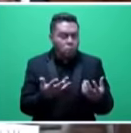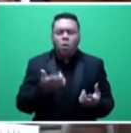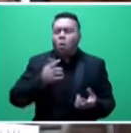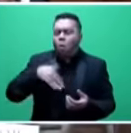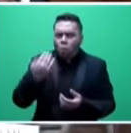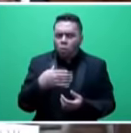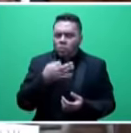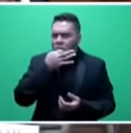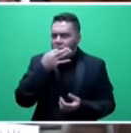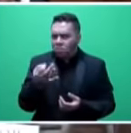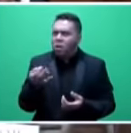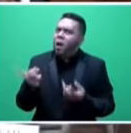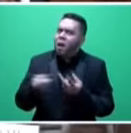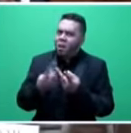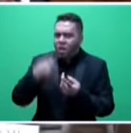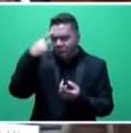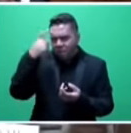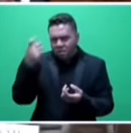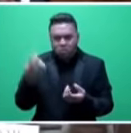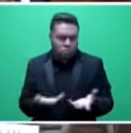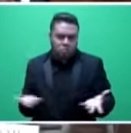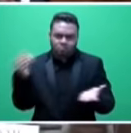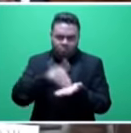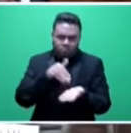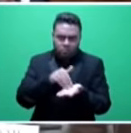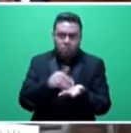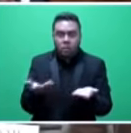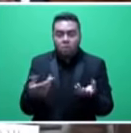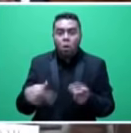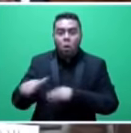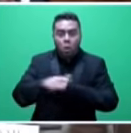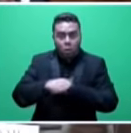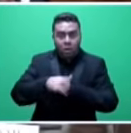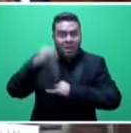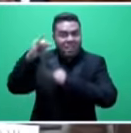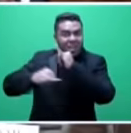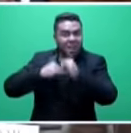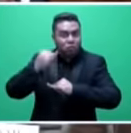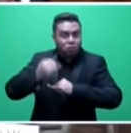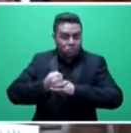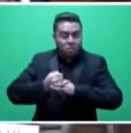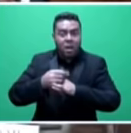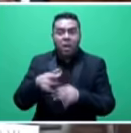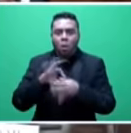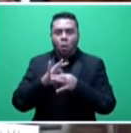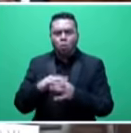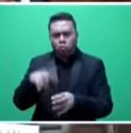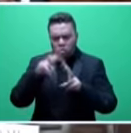suggest alternatives based on sound advice from our local and international experts and our own